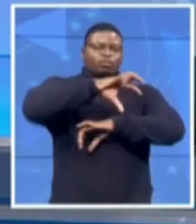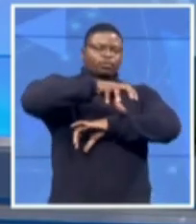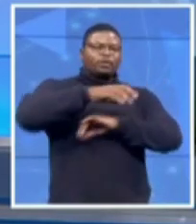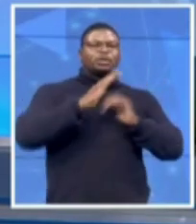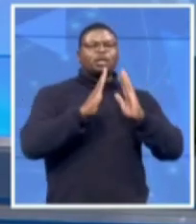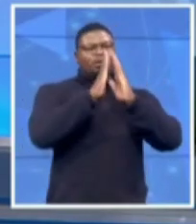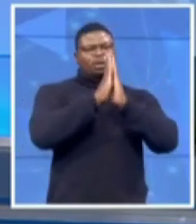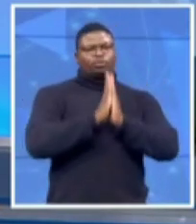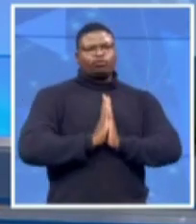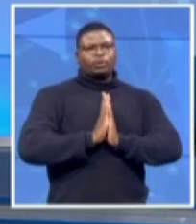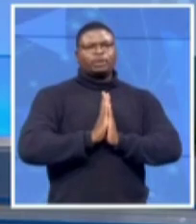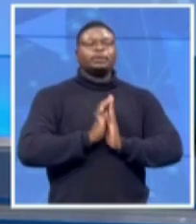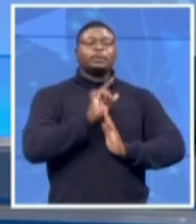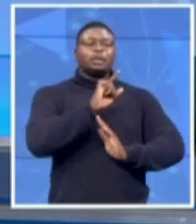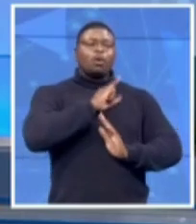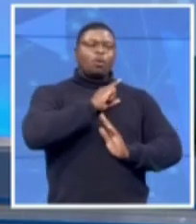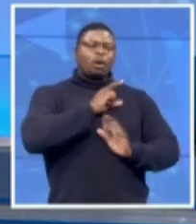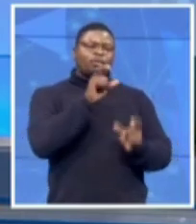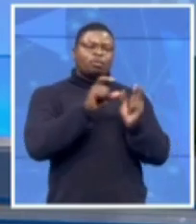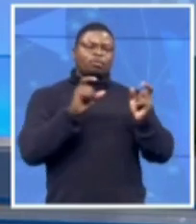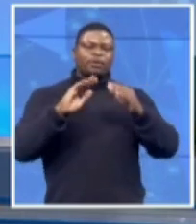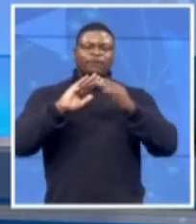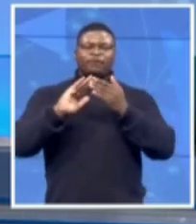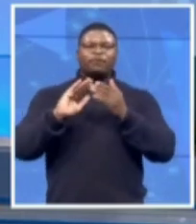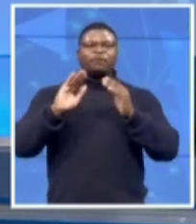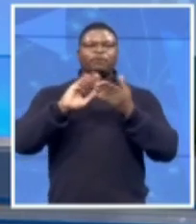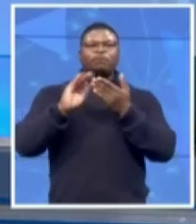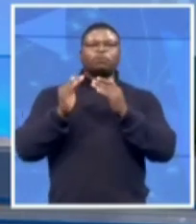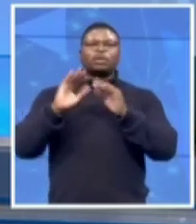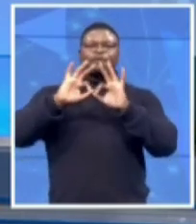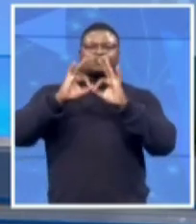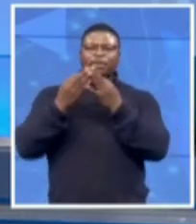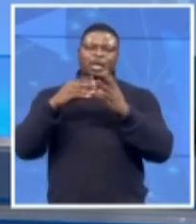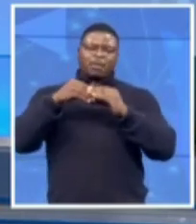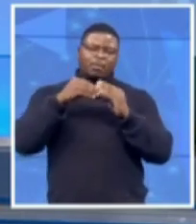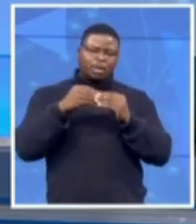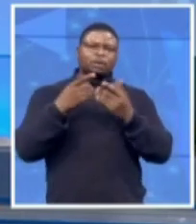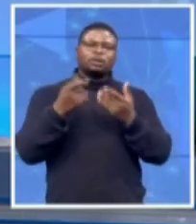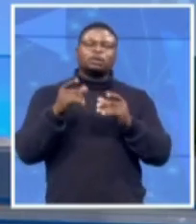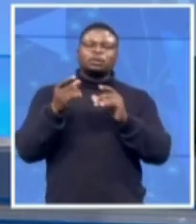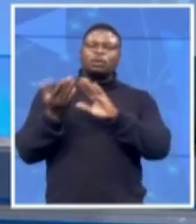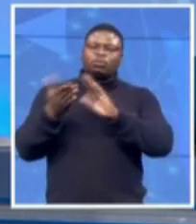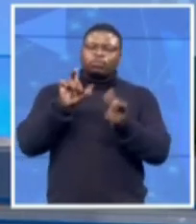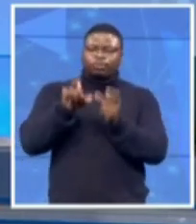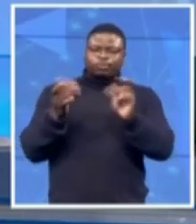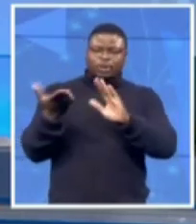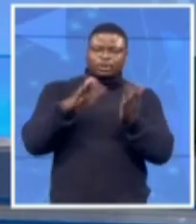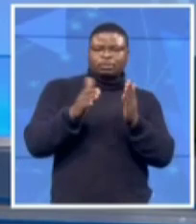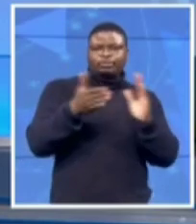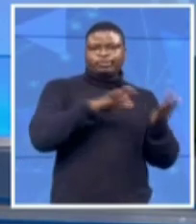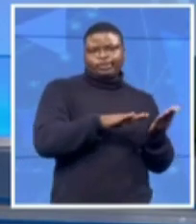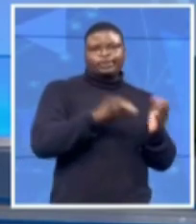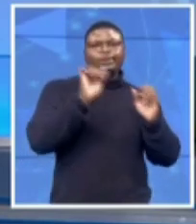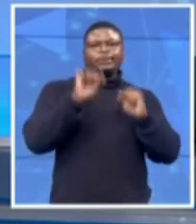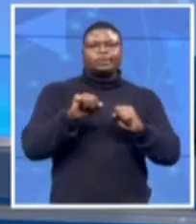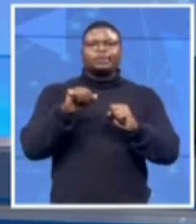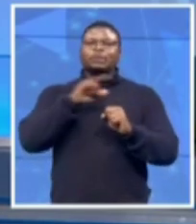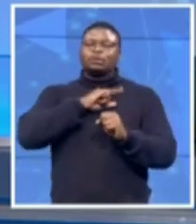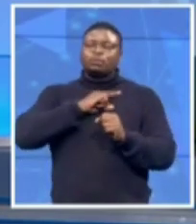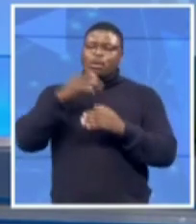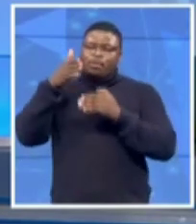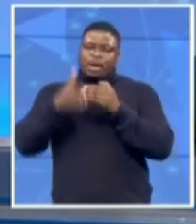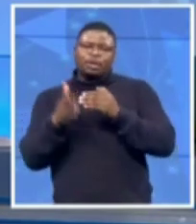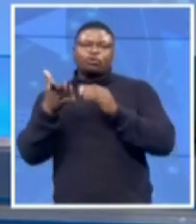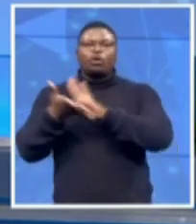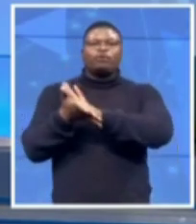in the recent flood disaster. The aim is to also pray for the end of such tragedies in the province. Faith-based organizations